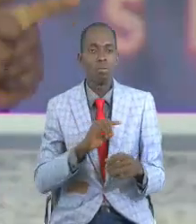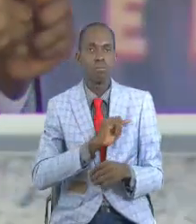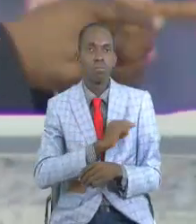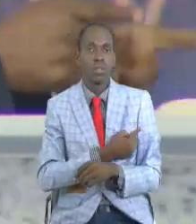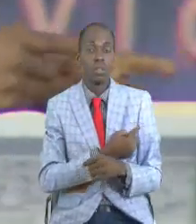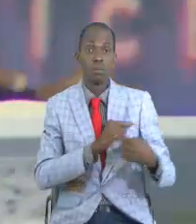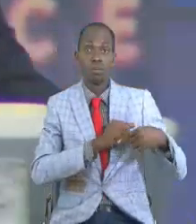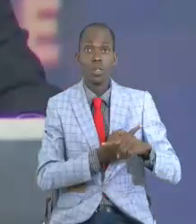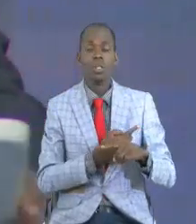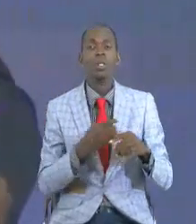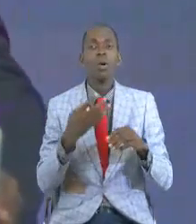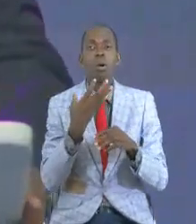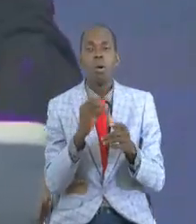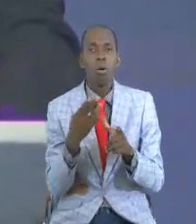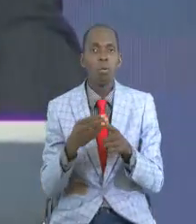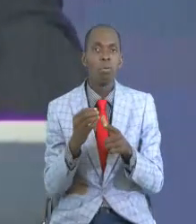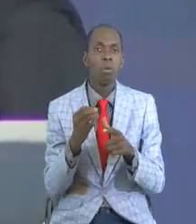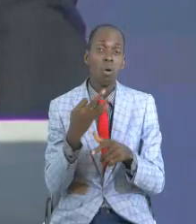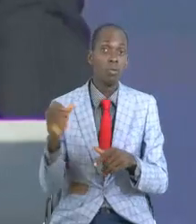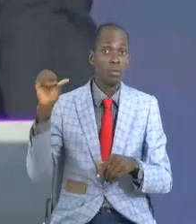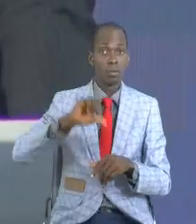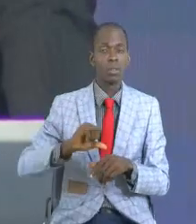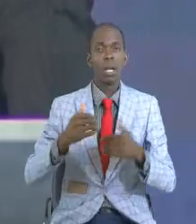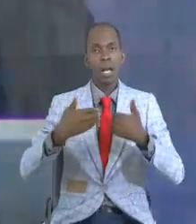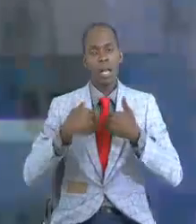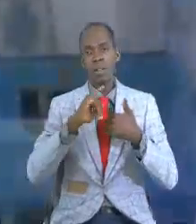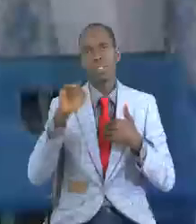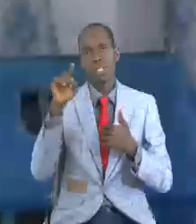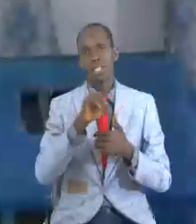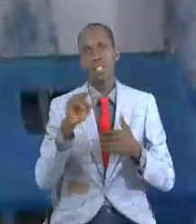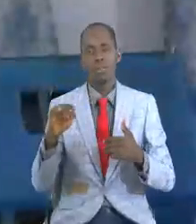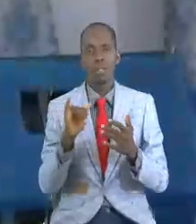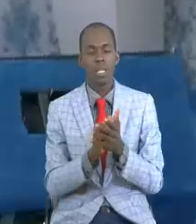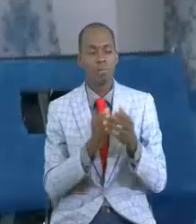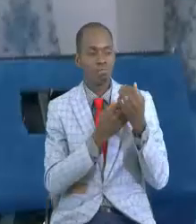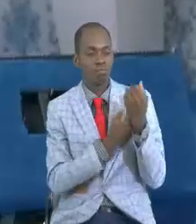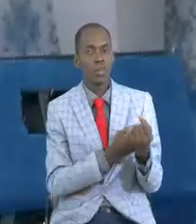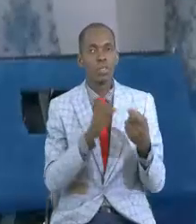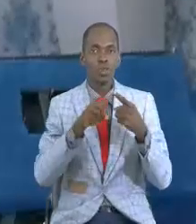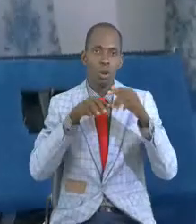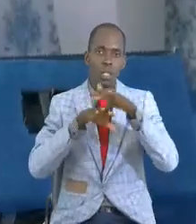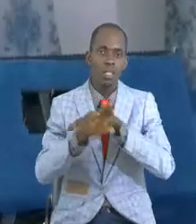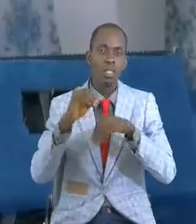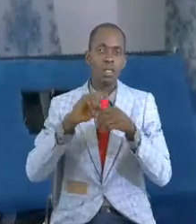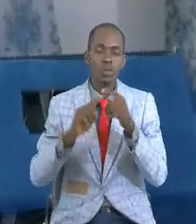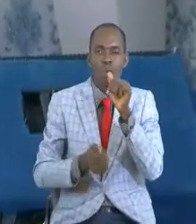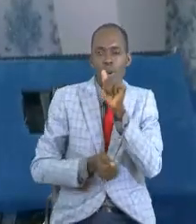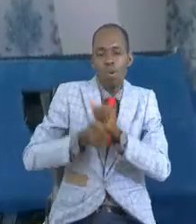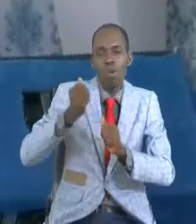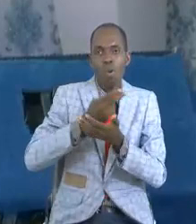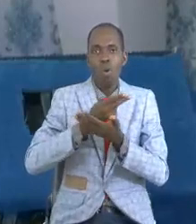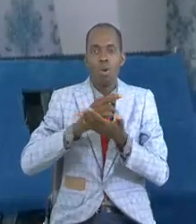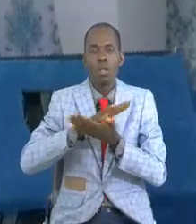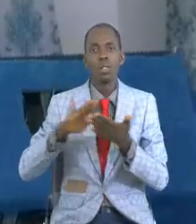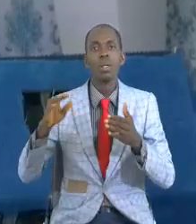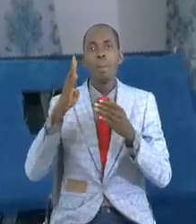having therefore, brethren, boldness to enter into the holiest by the blood of